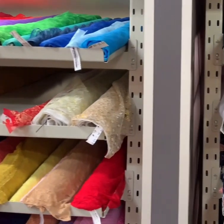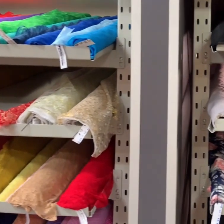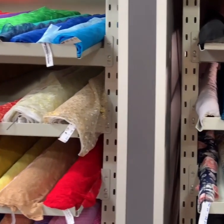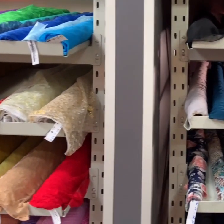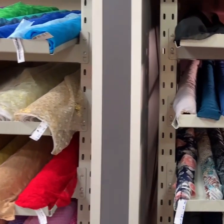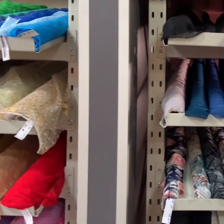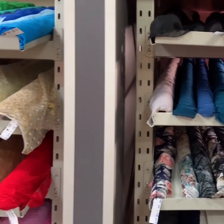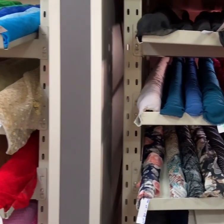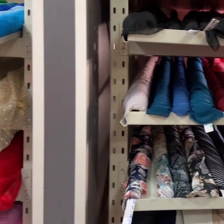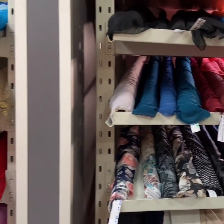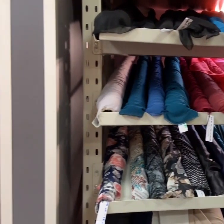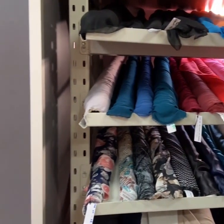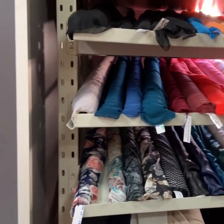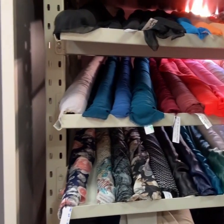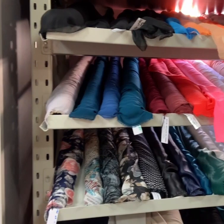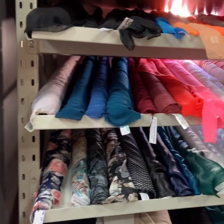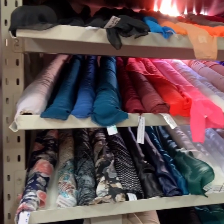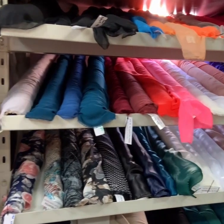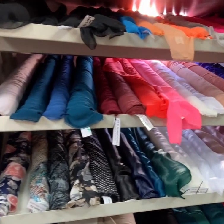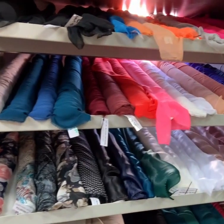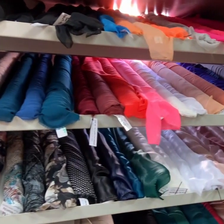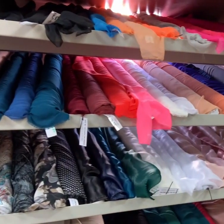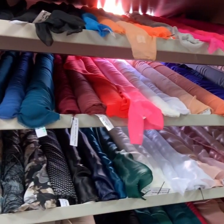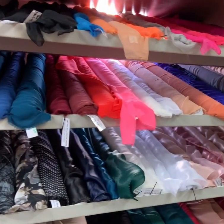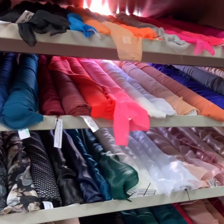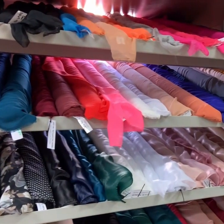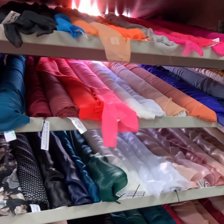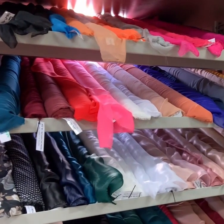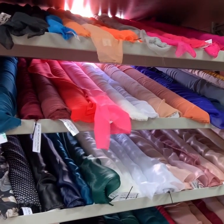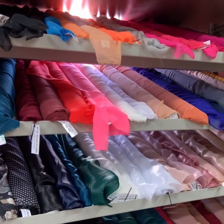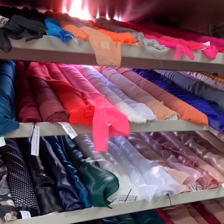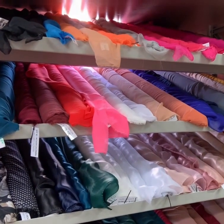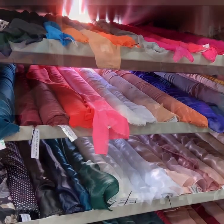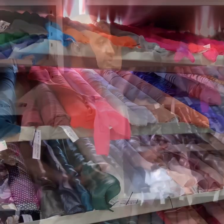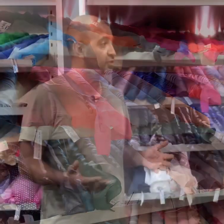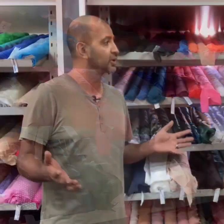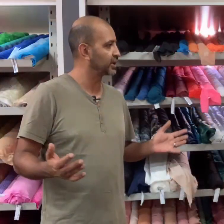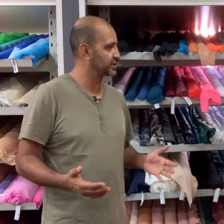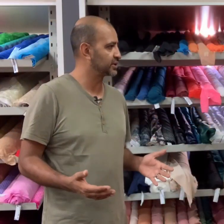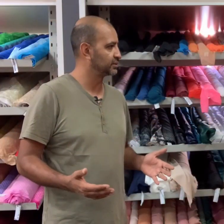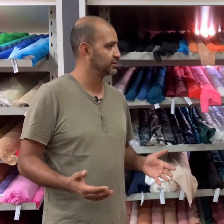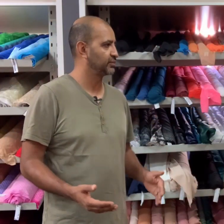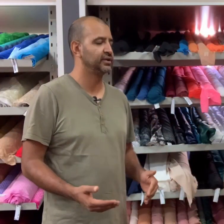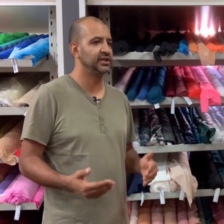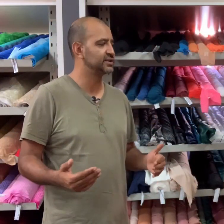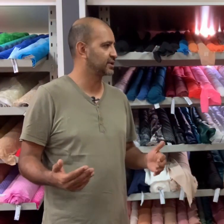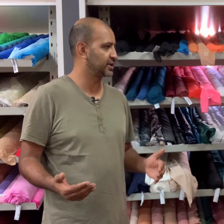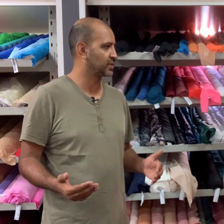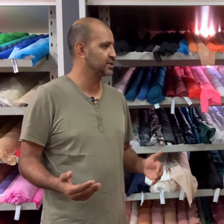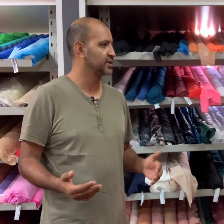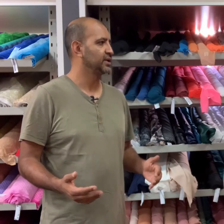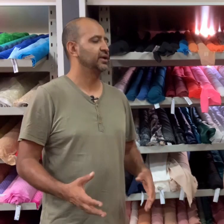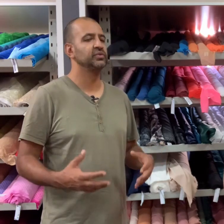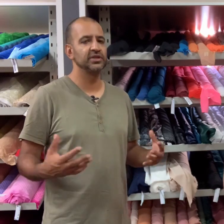know, these things don't just pop out of our own. It comes from interest from our clientele and the needs that